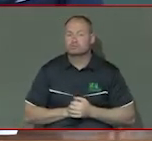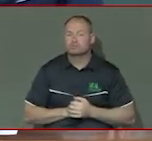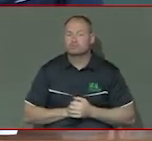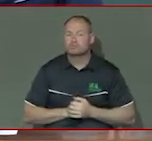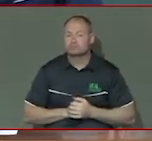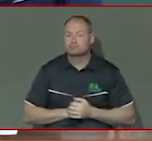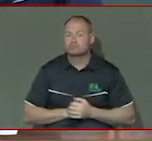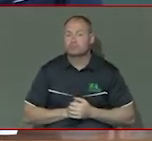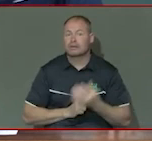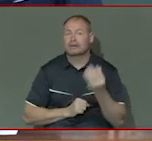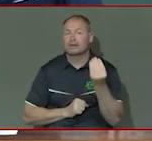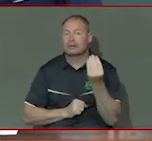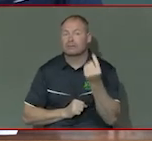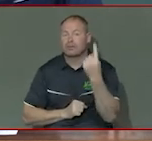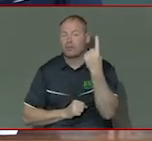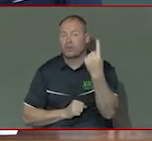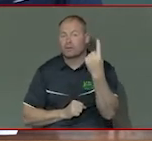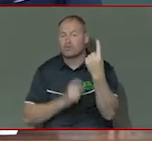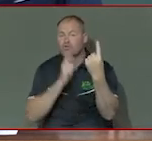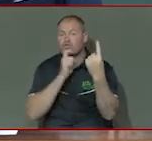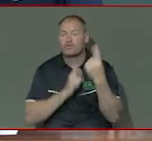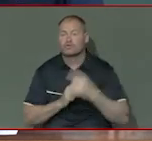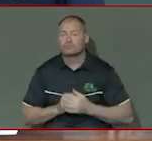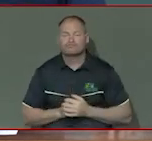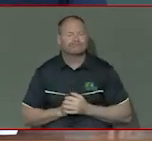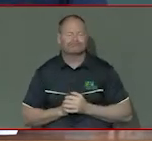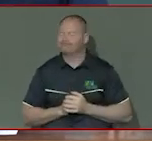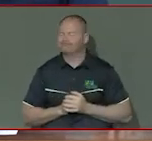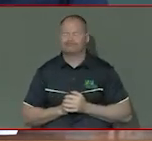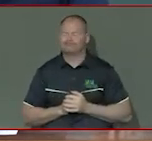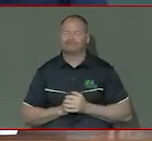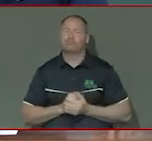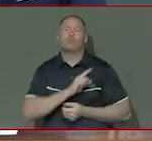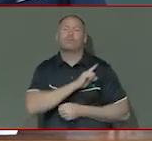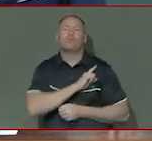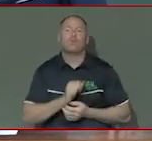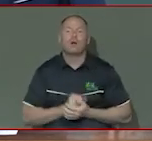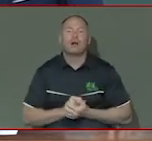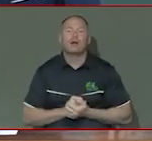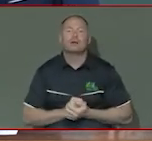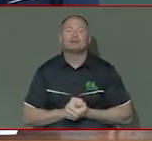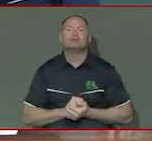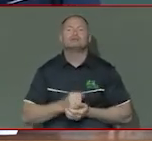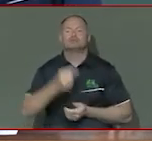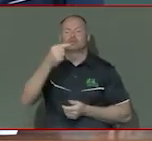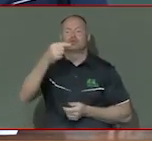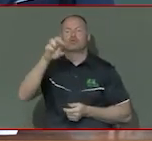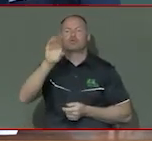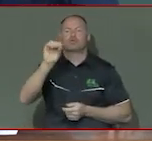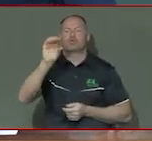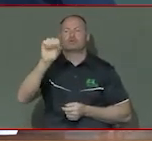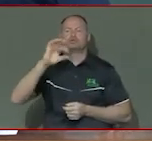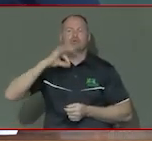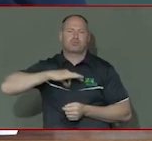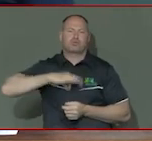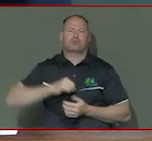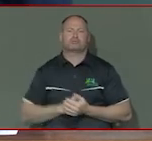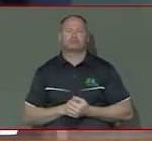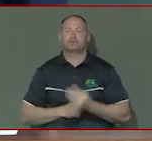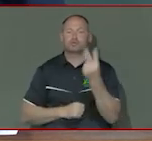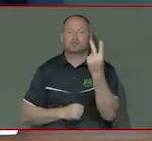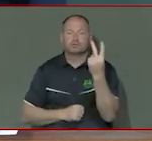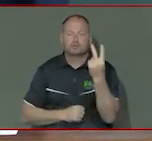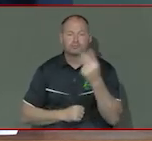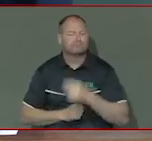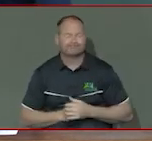Will you use number 1? No, because it has to do with gross profit. Number 2? No,